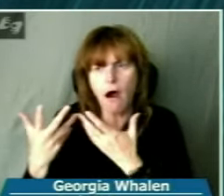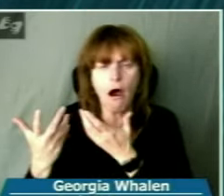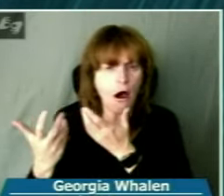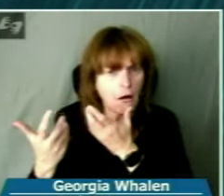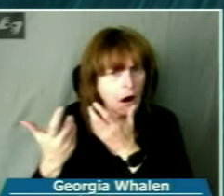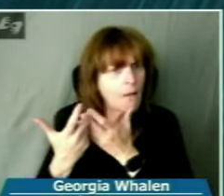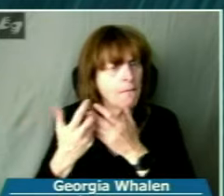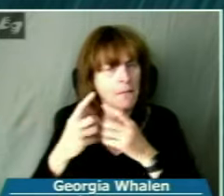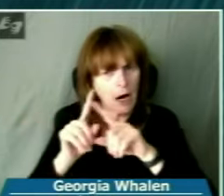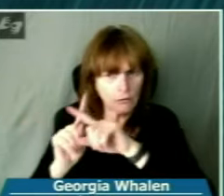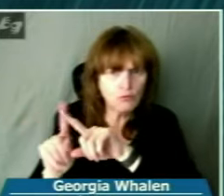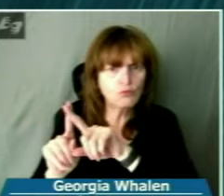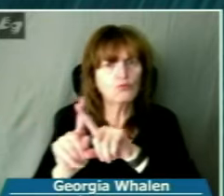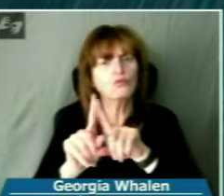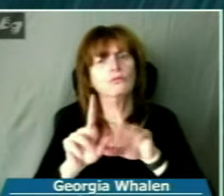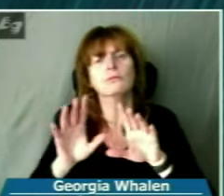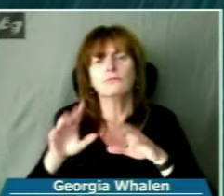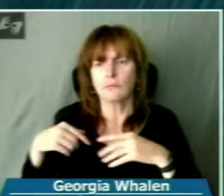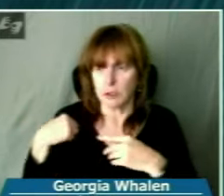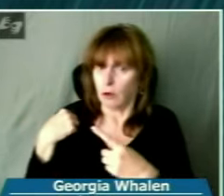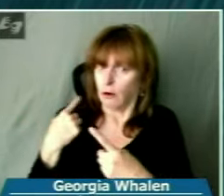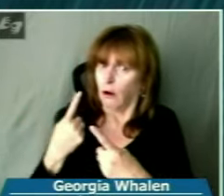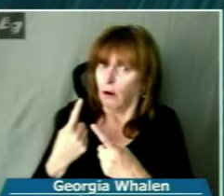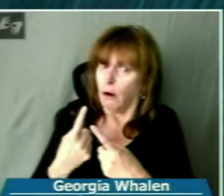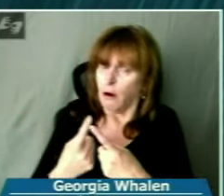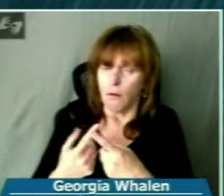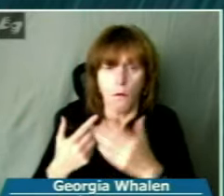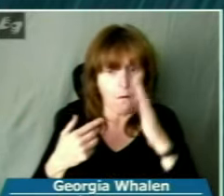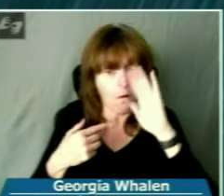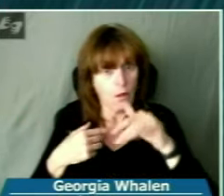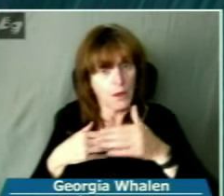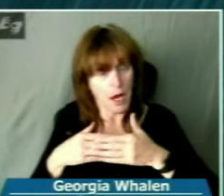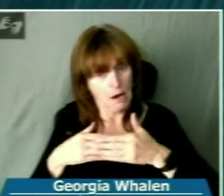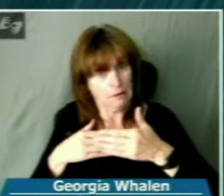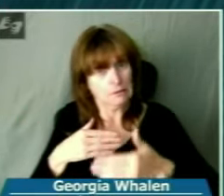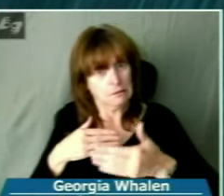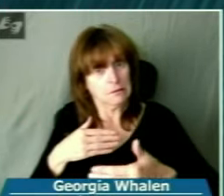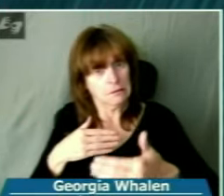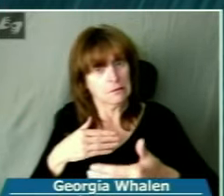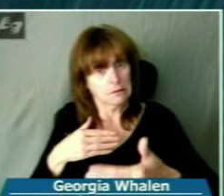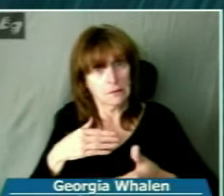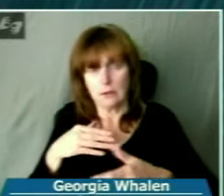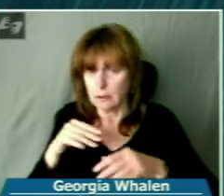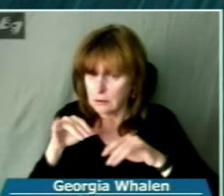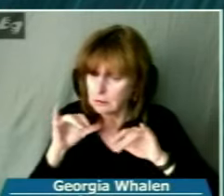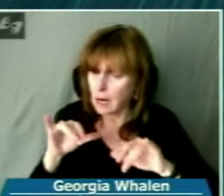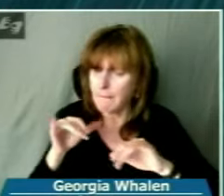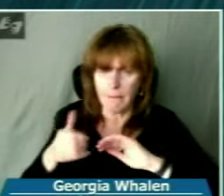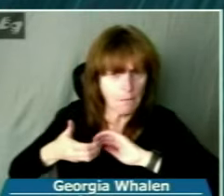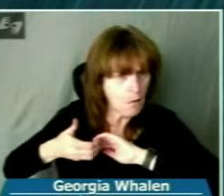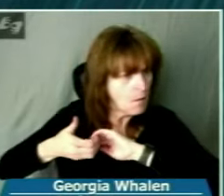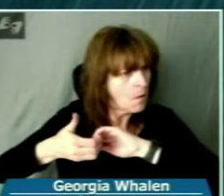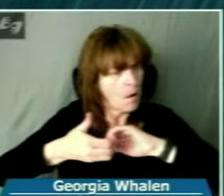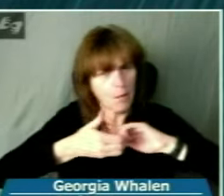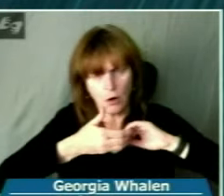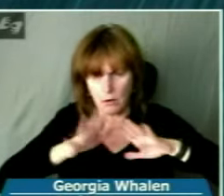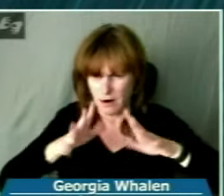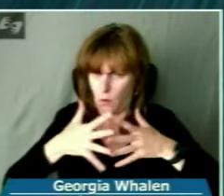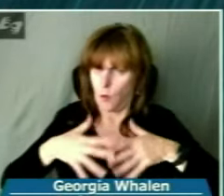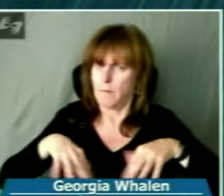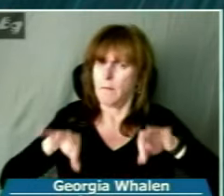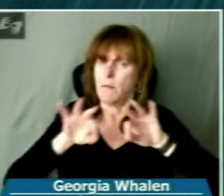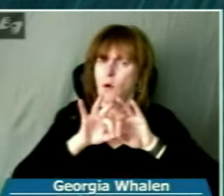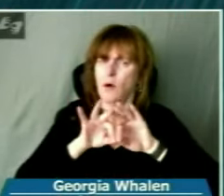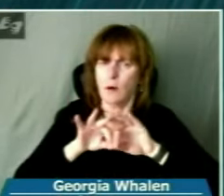been presented along the way. We know going forward, though, that that's not going to end. Even when we start to ease up and start